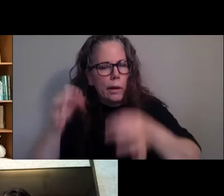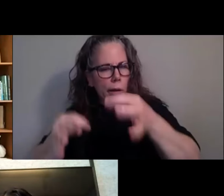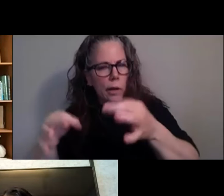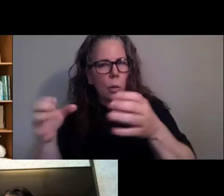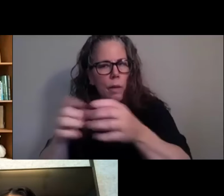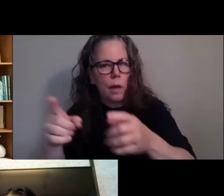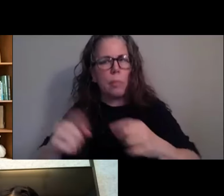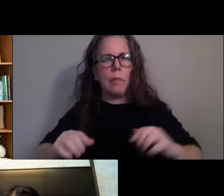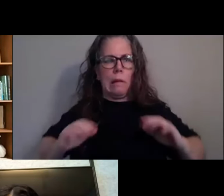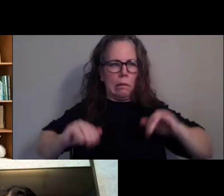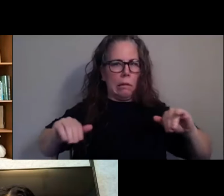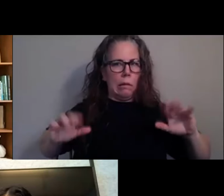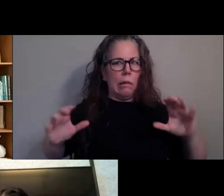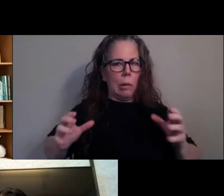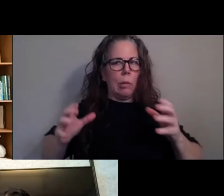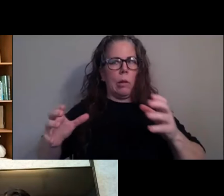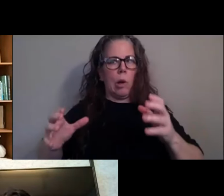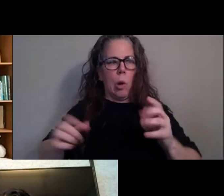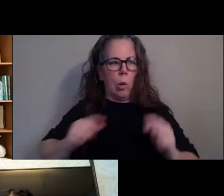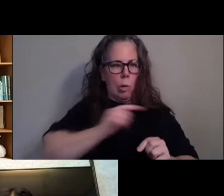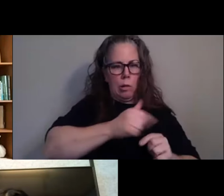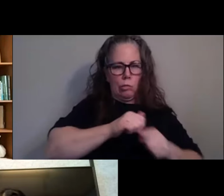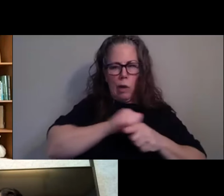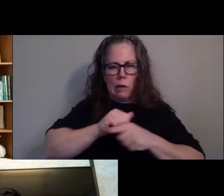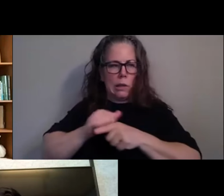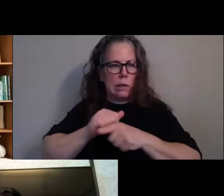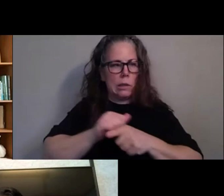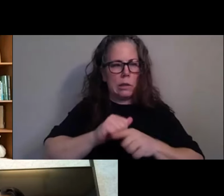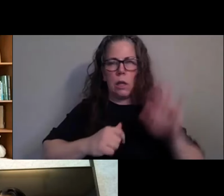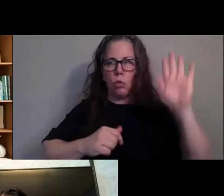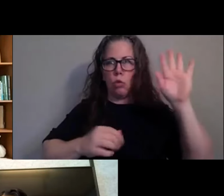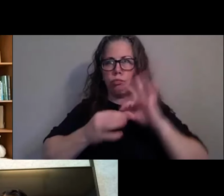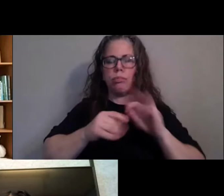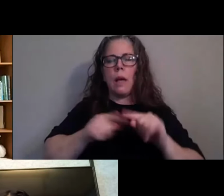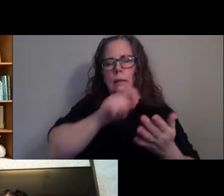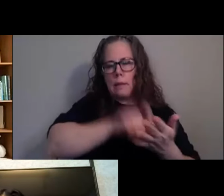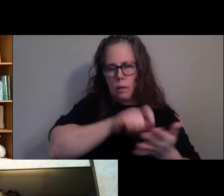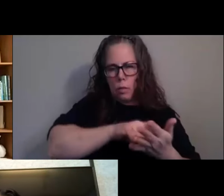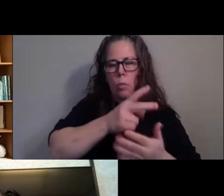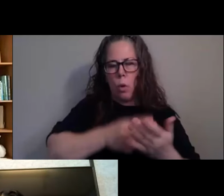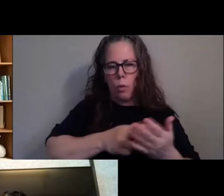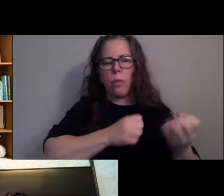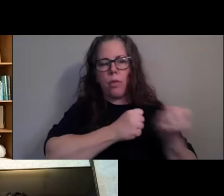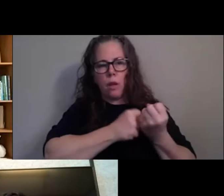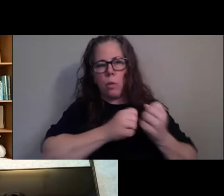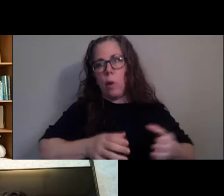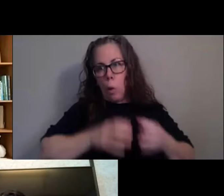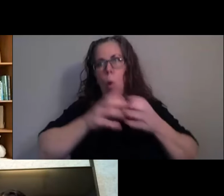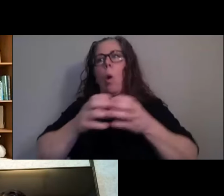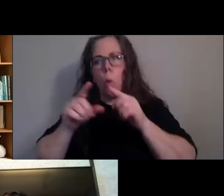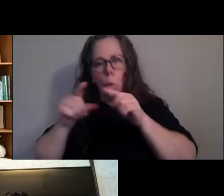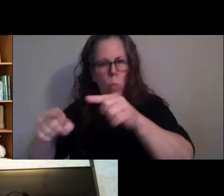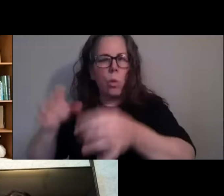can work on testimony together, both written and like oral testimony, and we can kind of continue the advocacy. So just